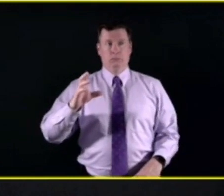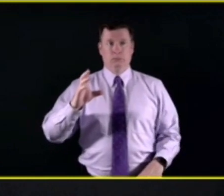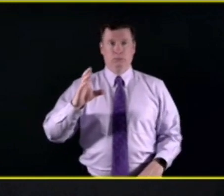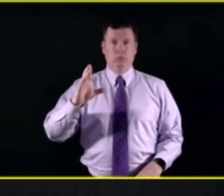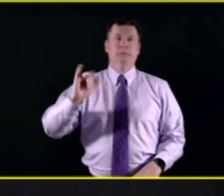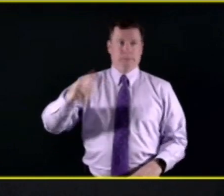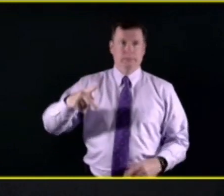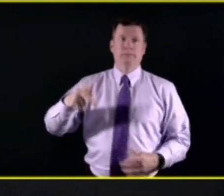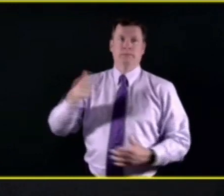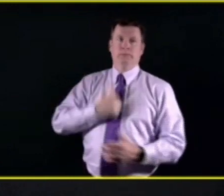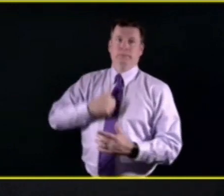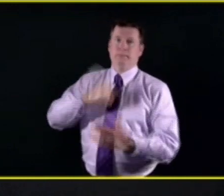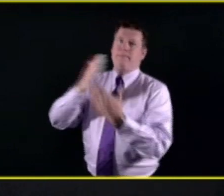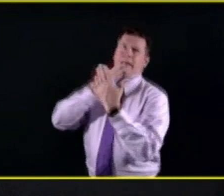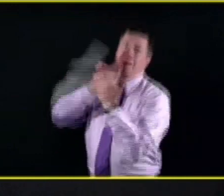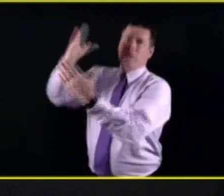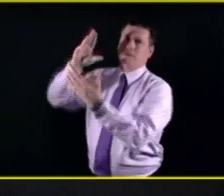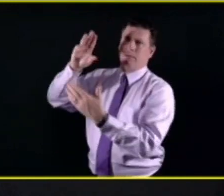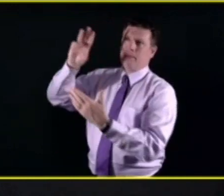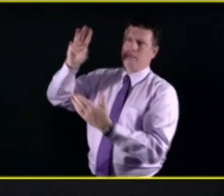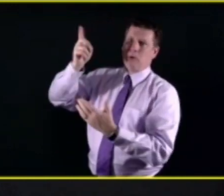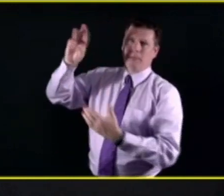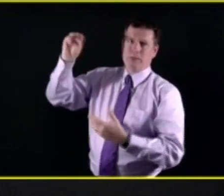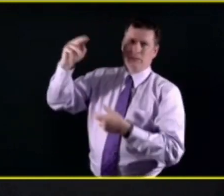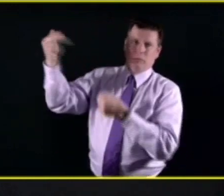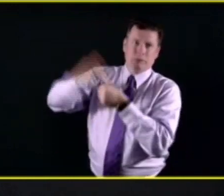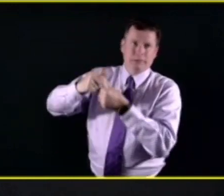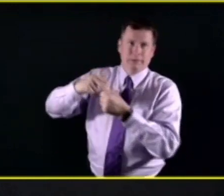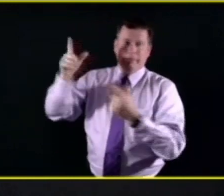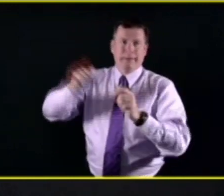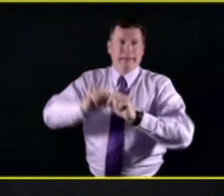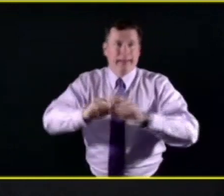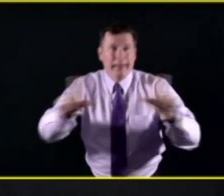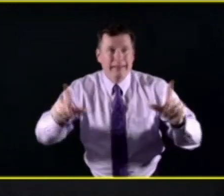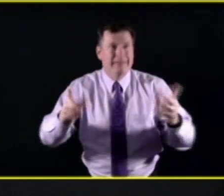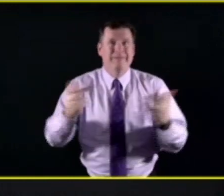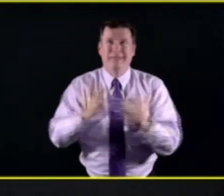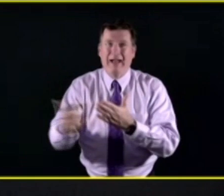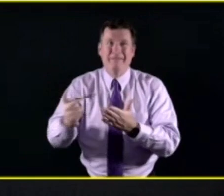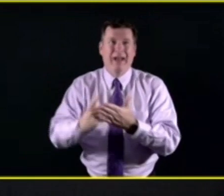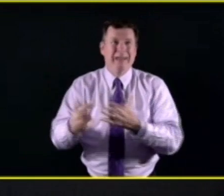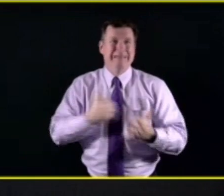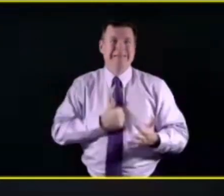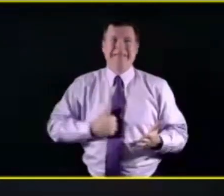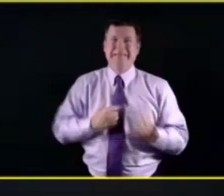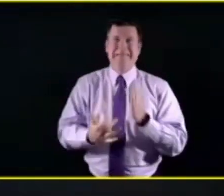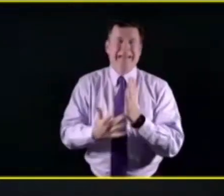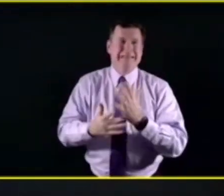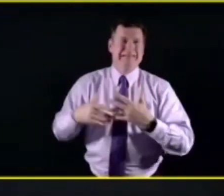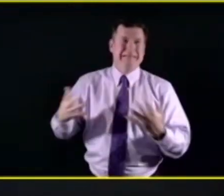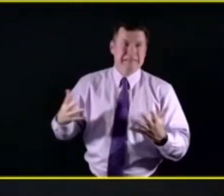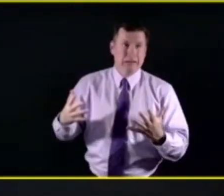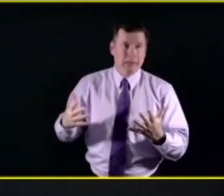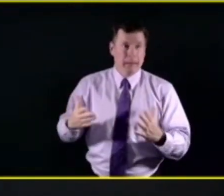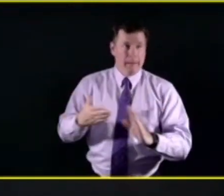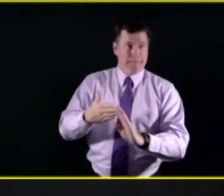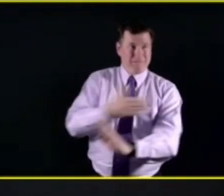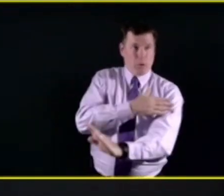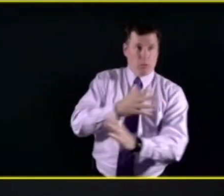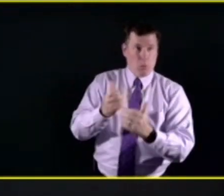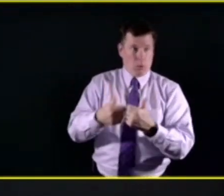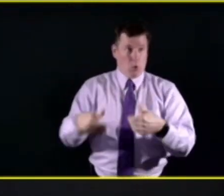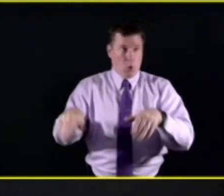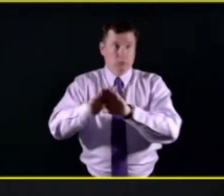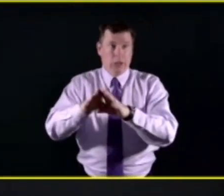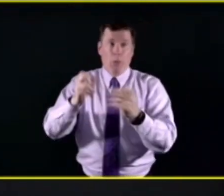had a technical glitch so we couldn't see you on the full screen. But I'll ask before we wrap up if you'd like to make any final comment about the vaccine